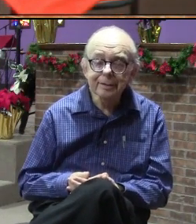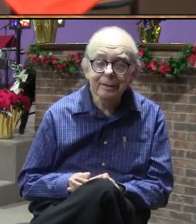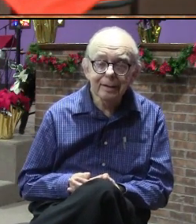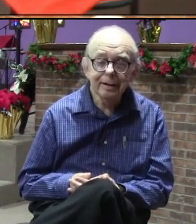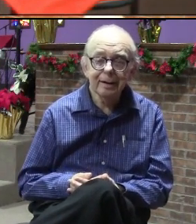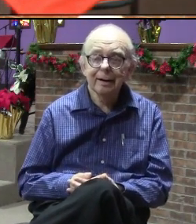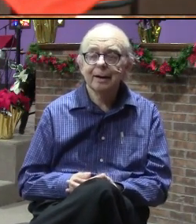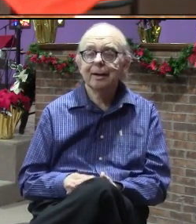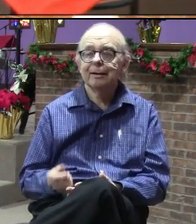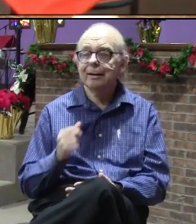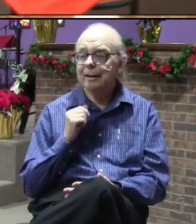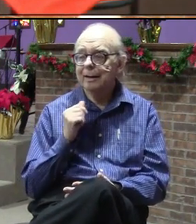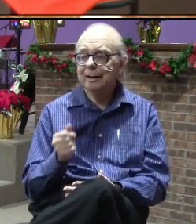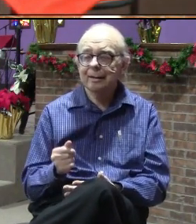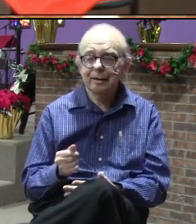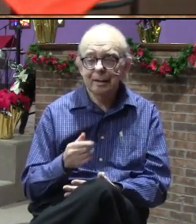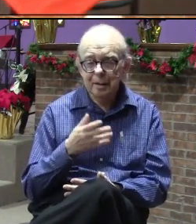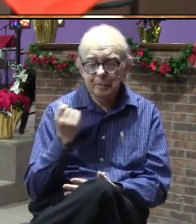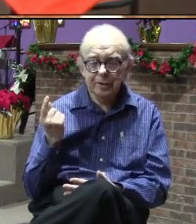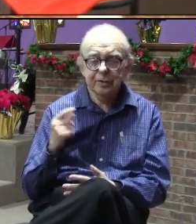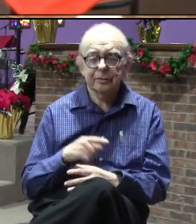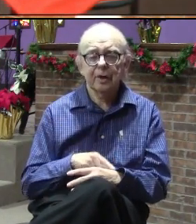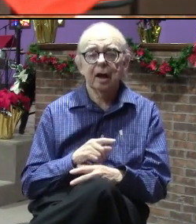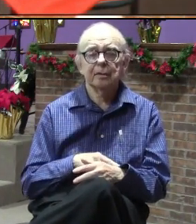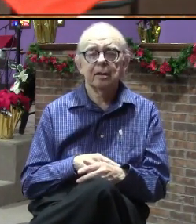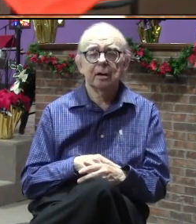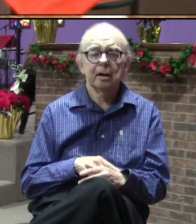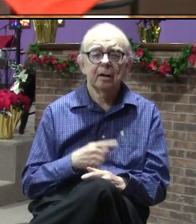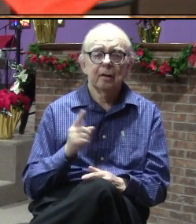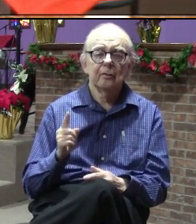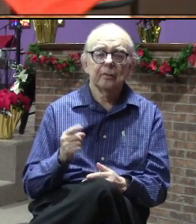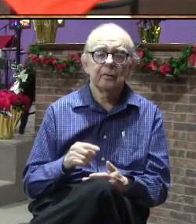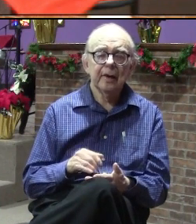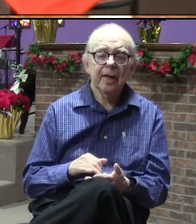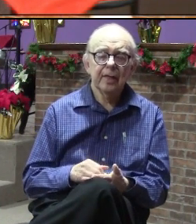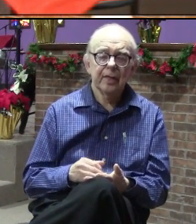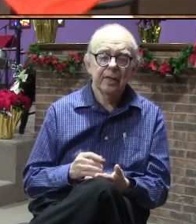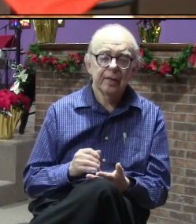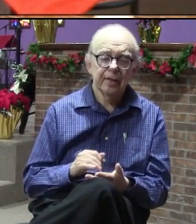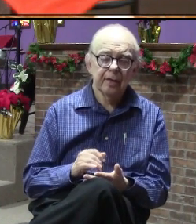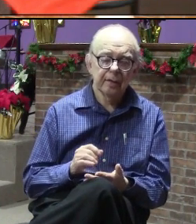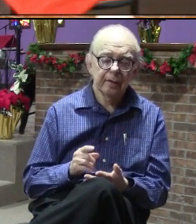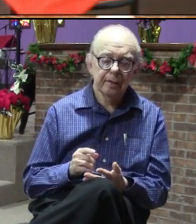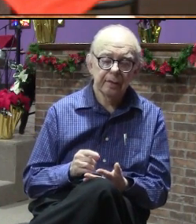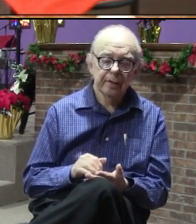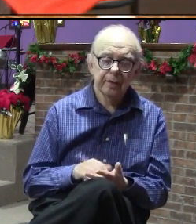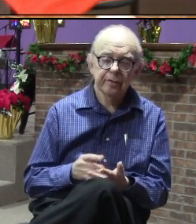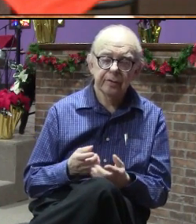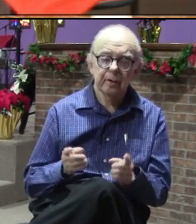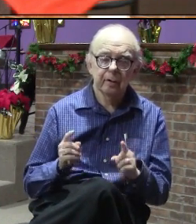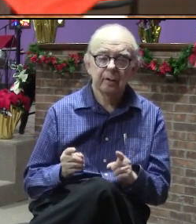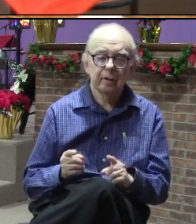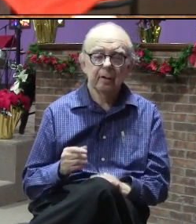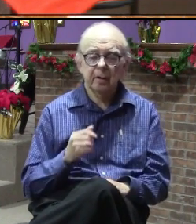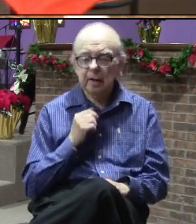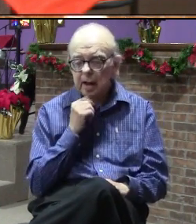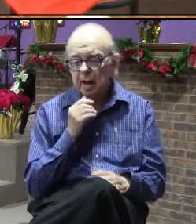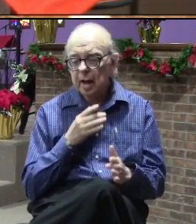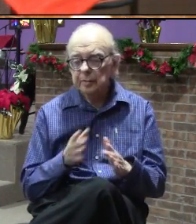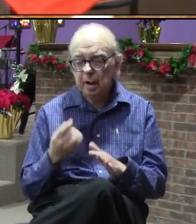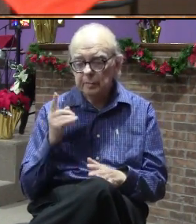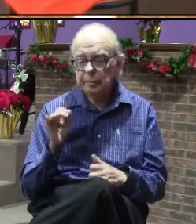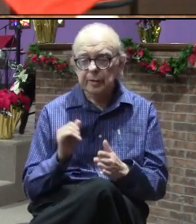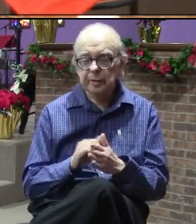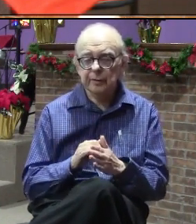This was not the best of times for this to have happened. I am not prepared for